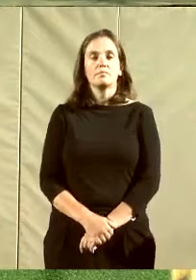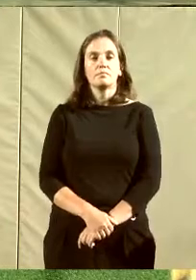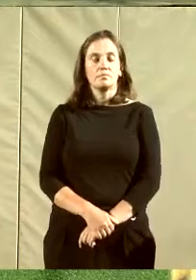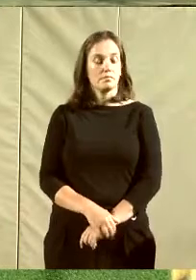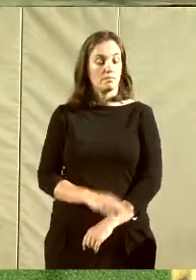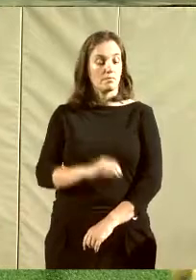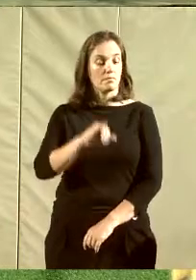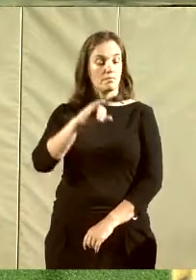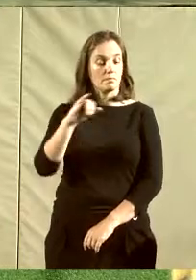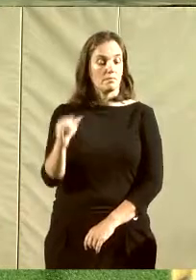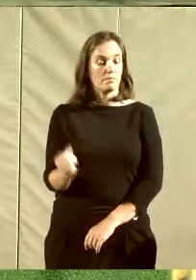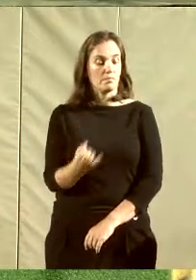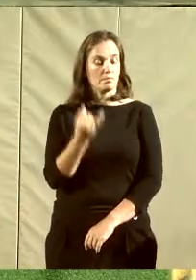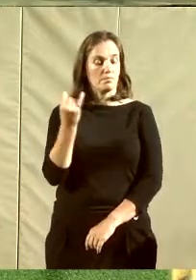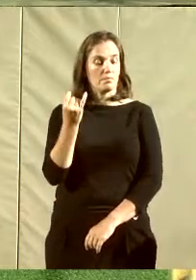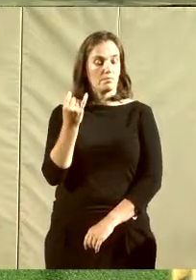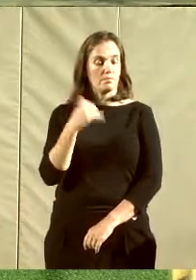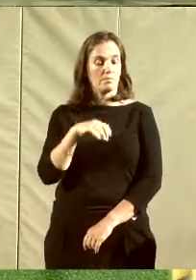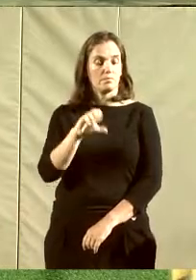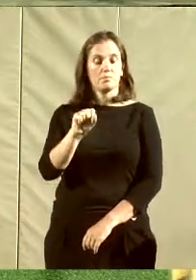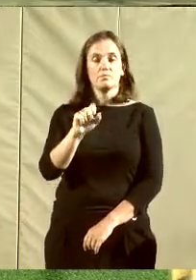Jordan Dean Stoll.